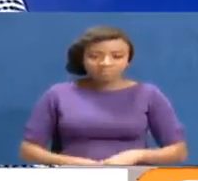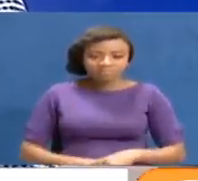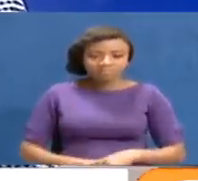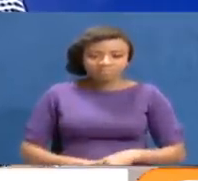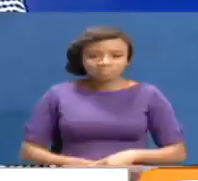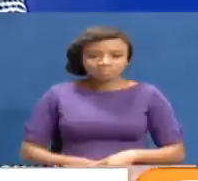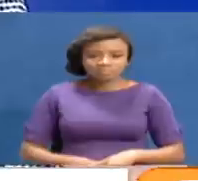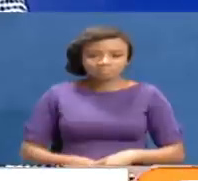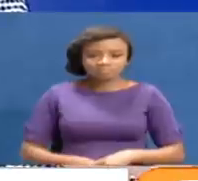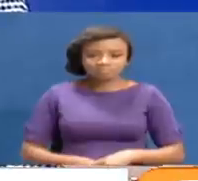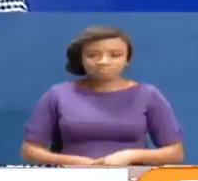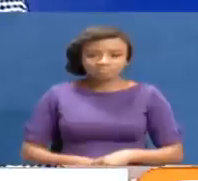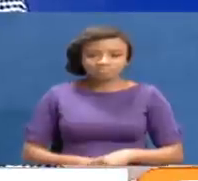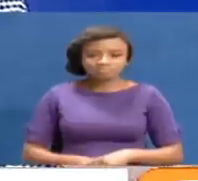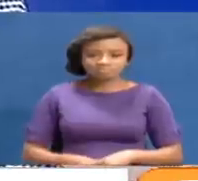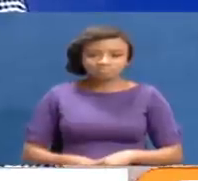not